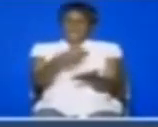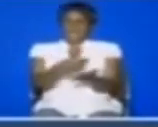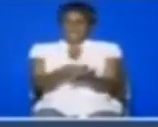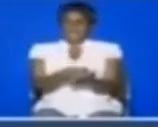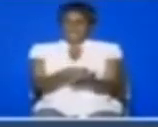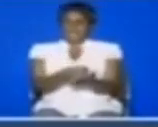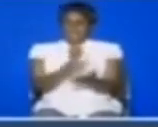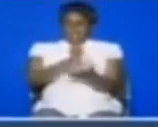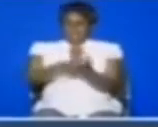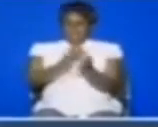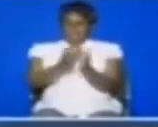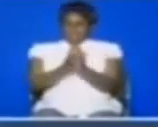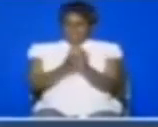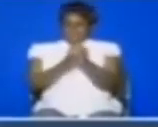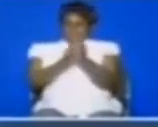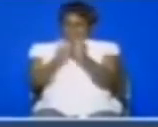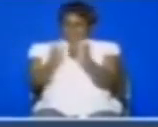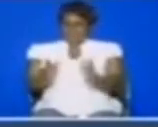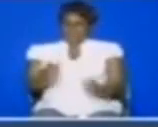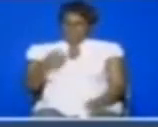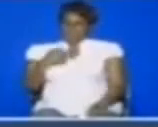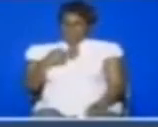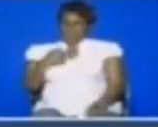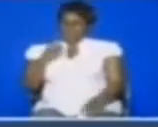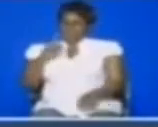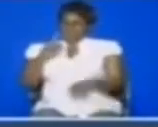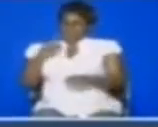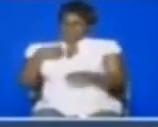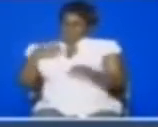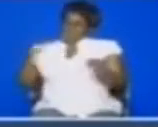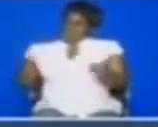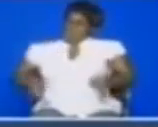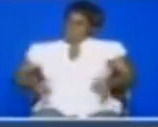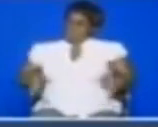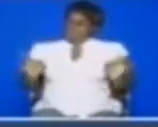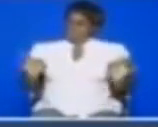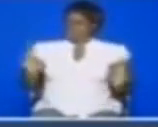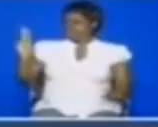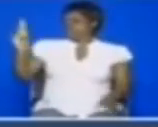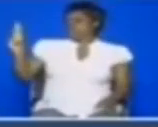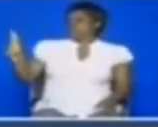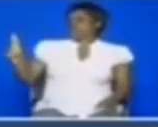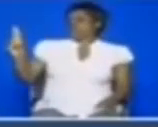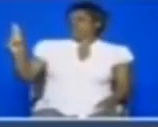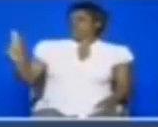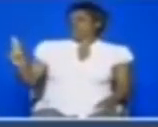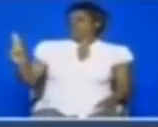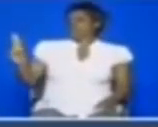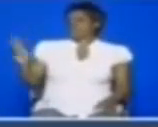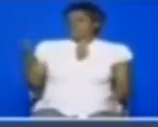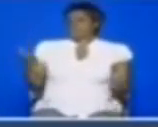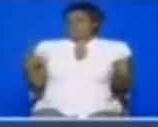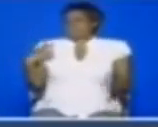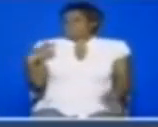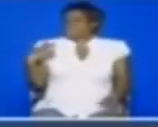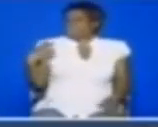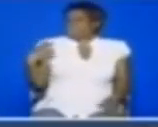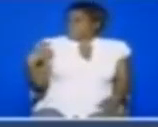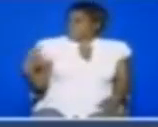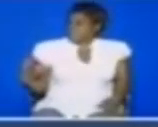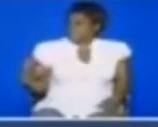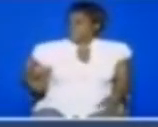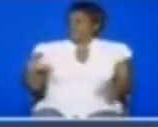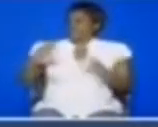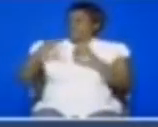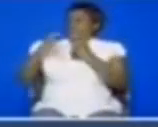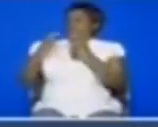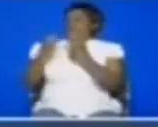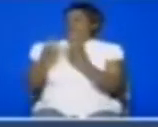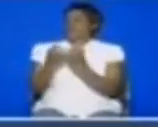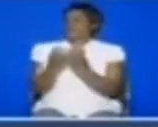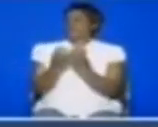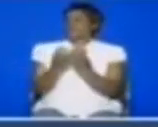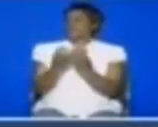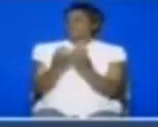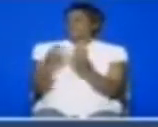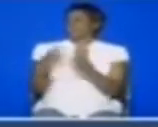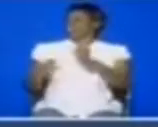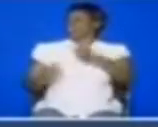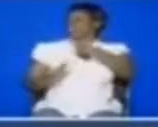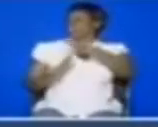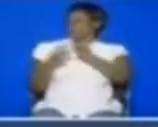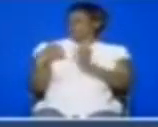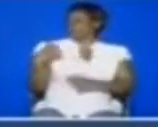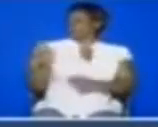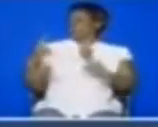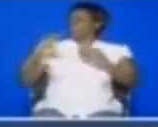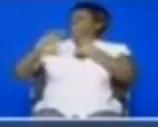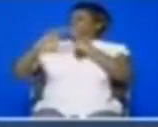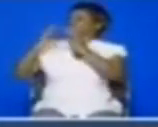the leader. Mm-hmm. When they say I'm broke, I mean, Uhuru is probably one of the richest men in the world, if not Kenya. You know, he's amongst the top